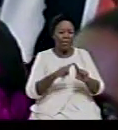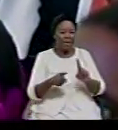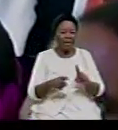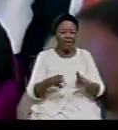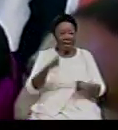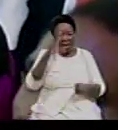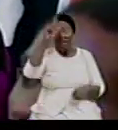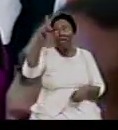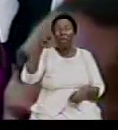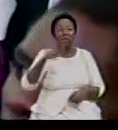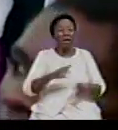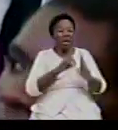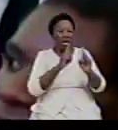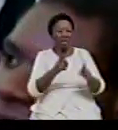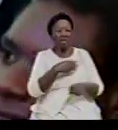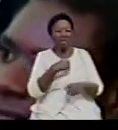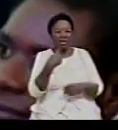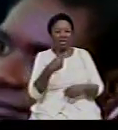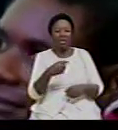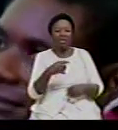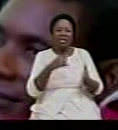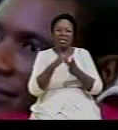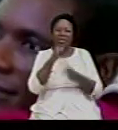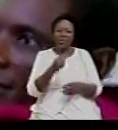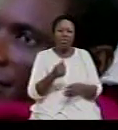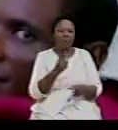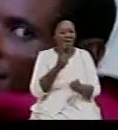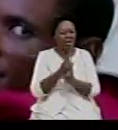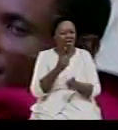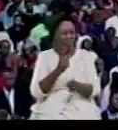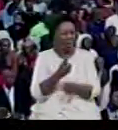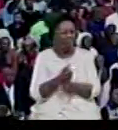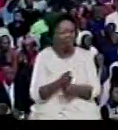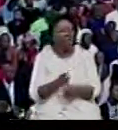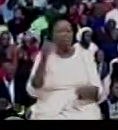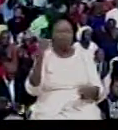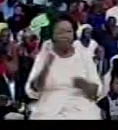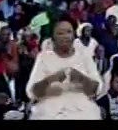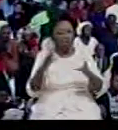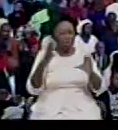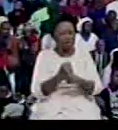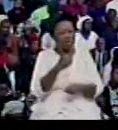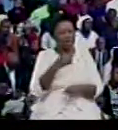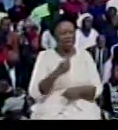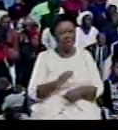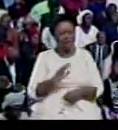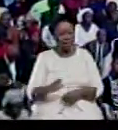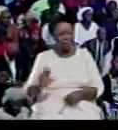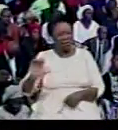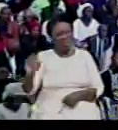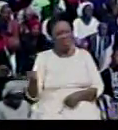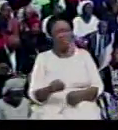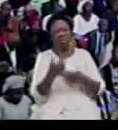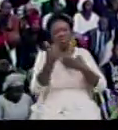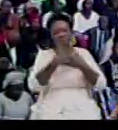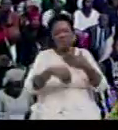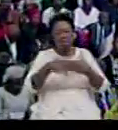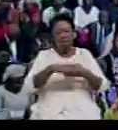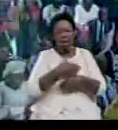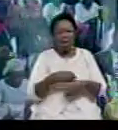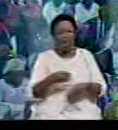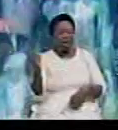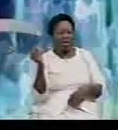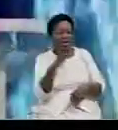is not suitable, not right, not meet to take the children's bread and cast it